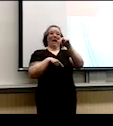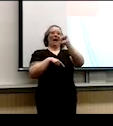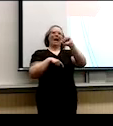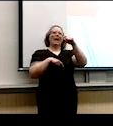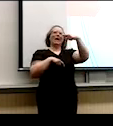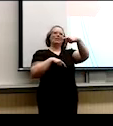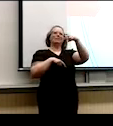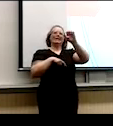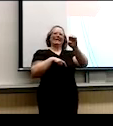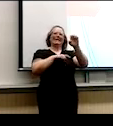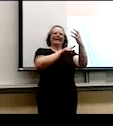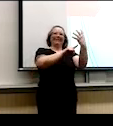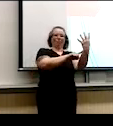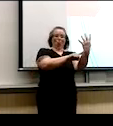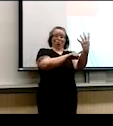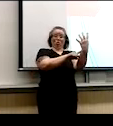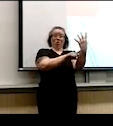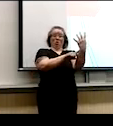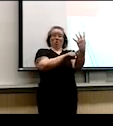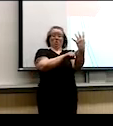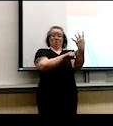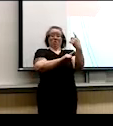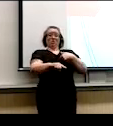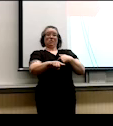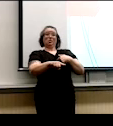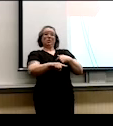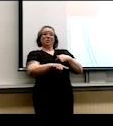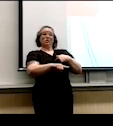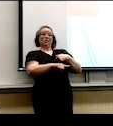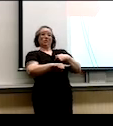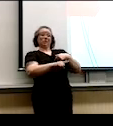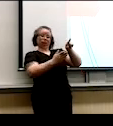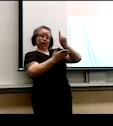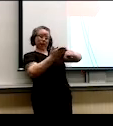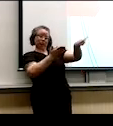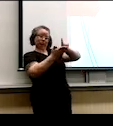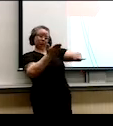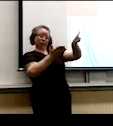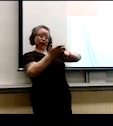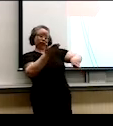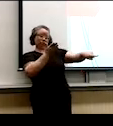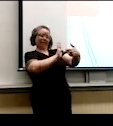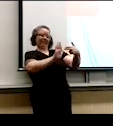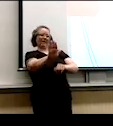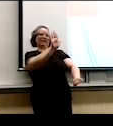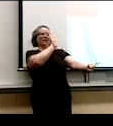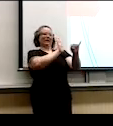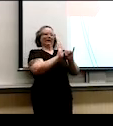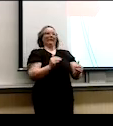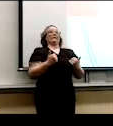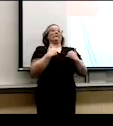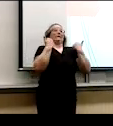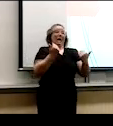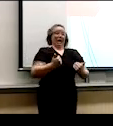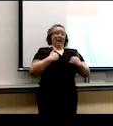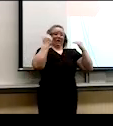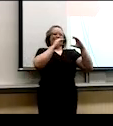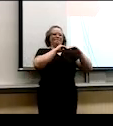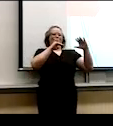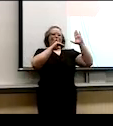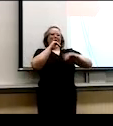ApoE4, much earlier diagnosis of memory loss onset than the other groups. The ApoE2, even though